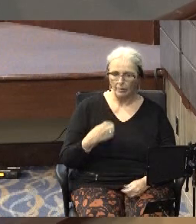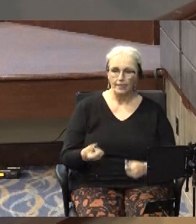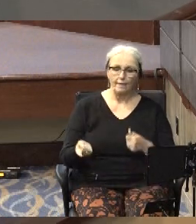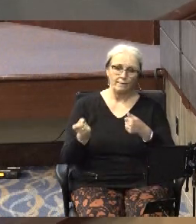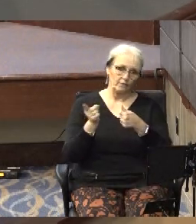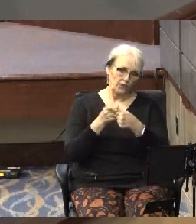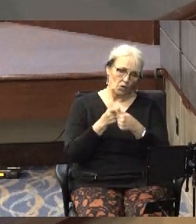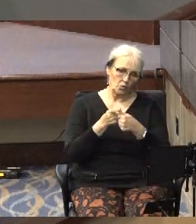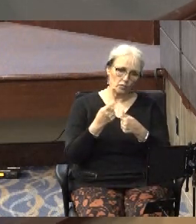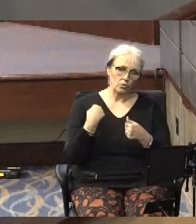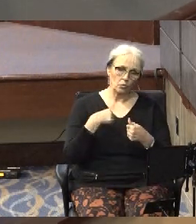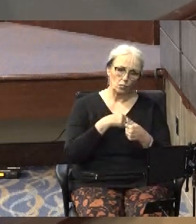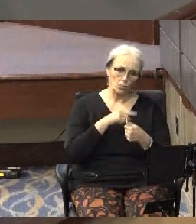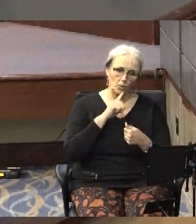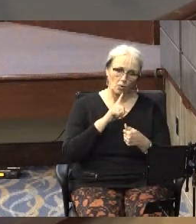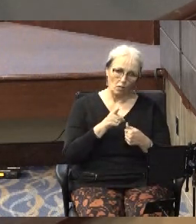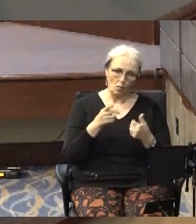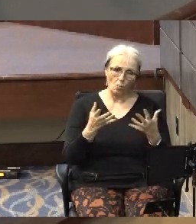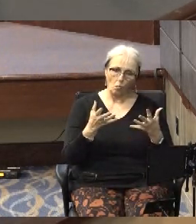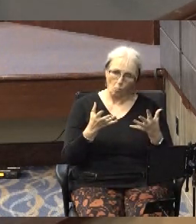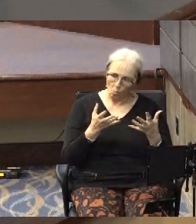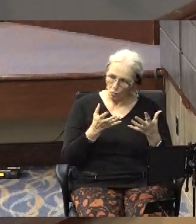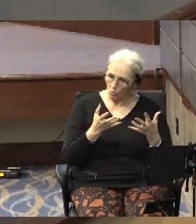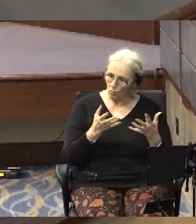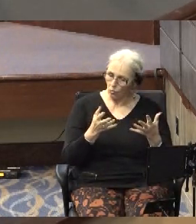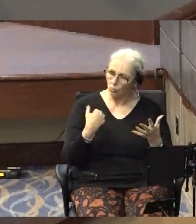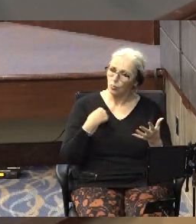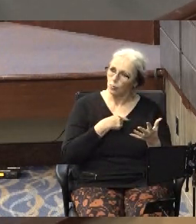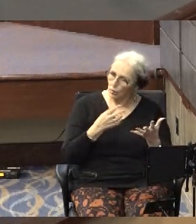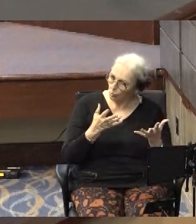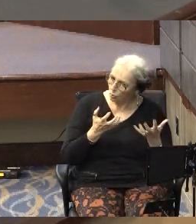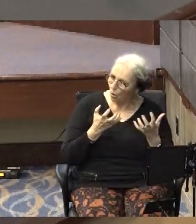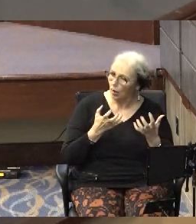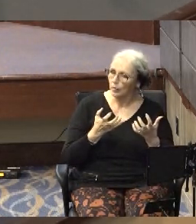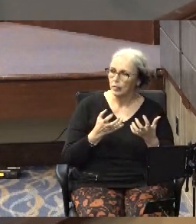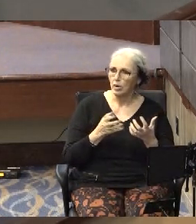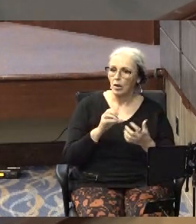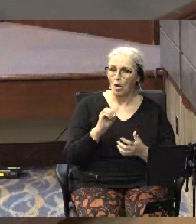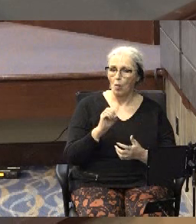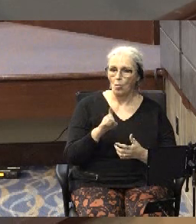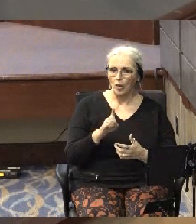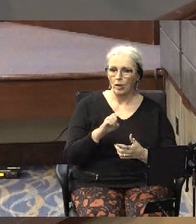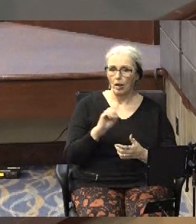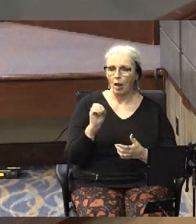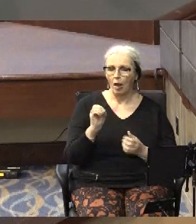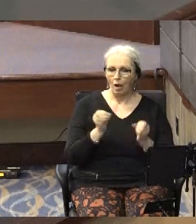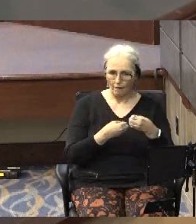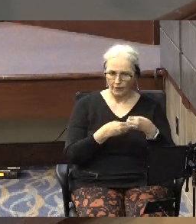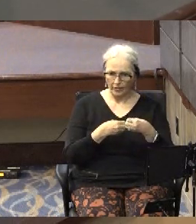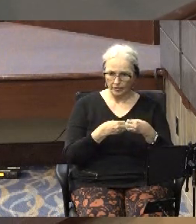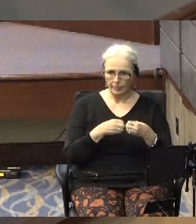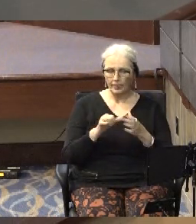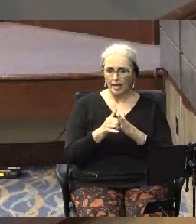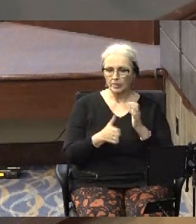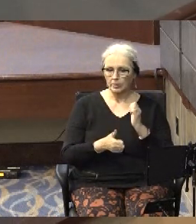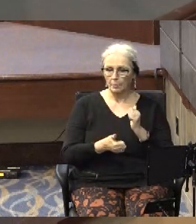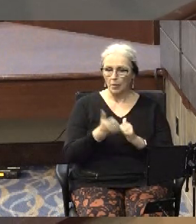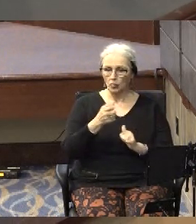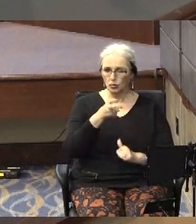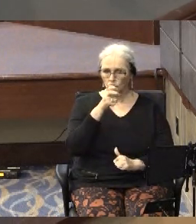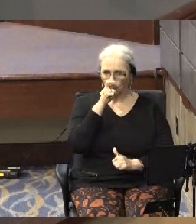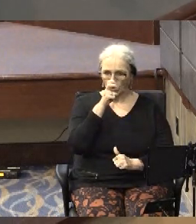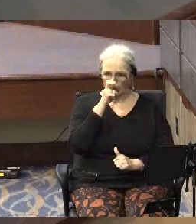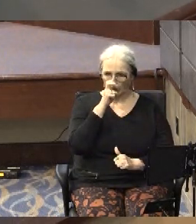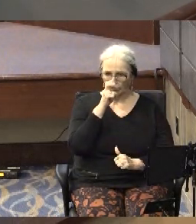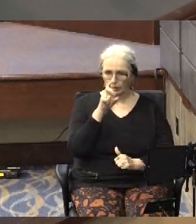we are wanting to do the O1 office district, which is the most restricted district that is